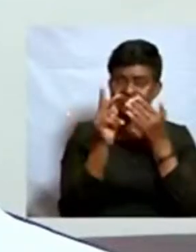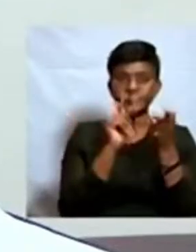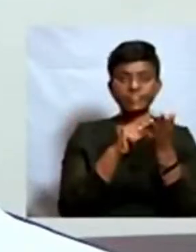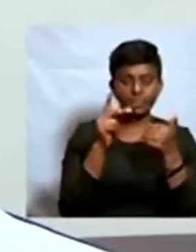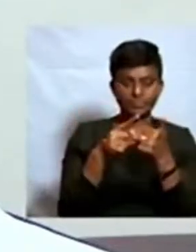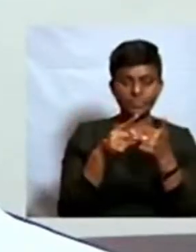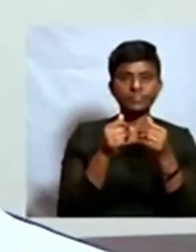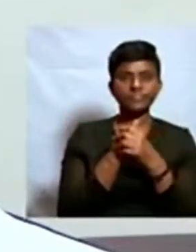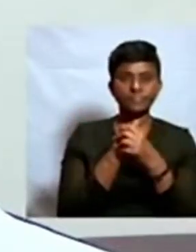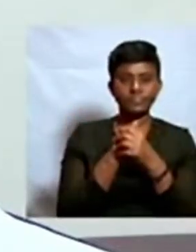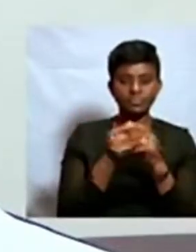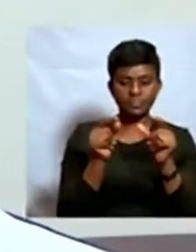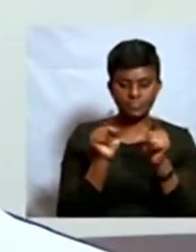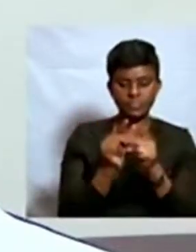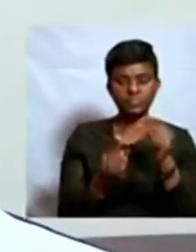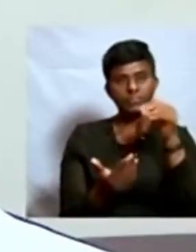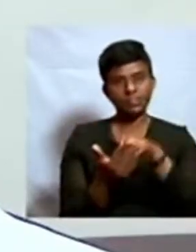programs.